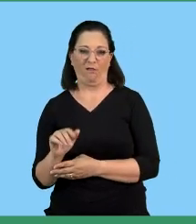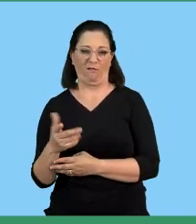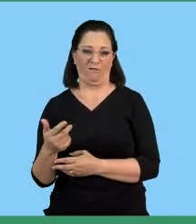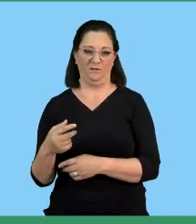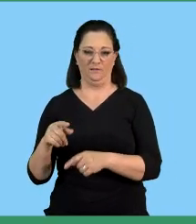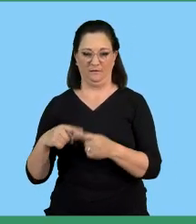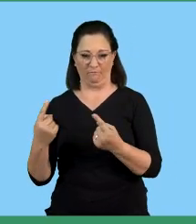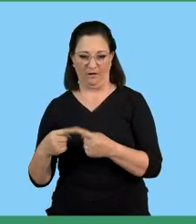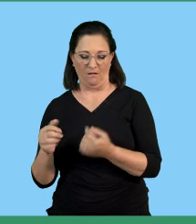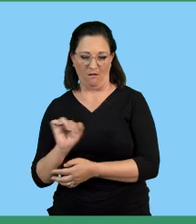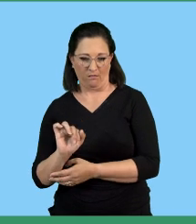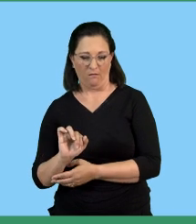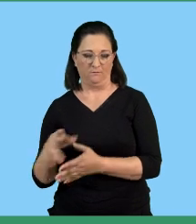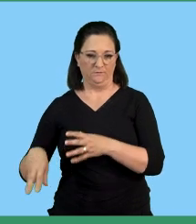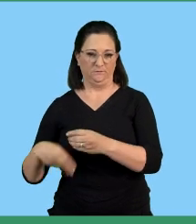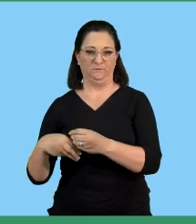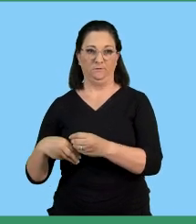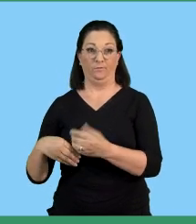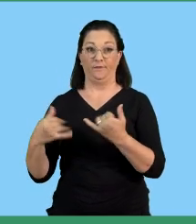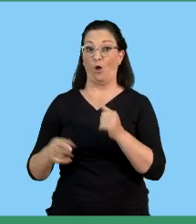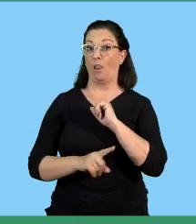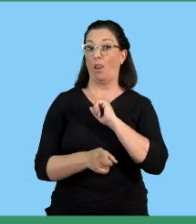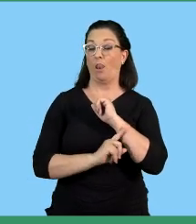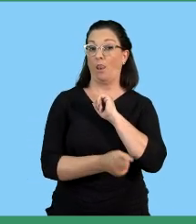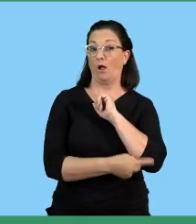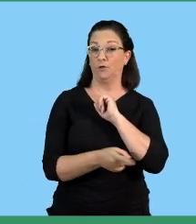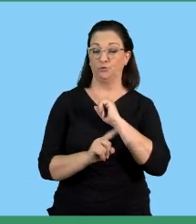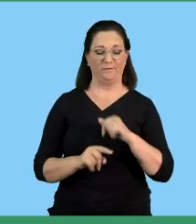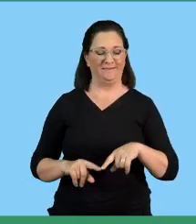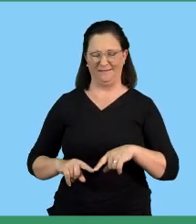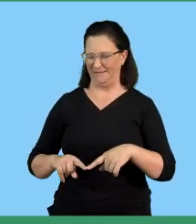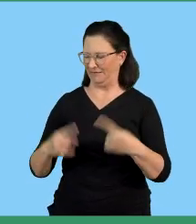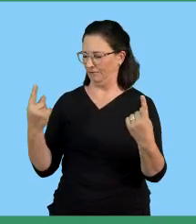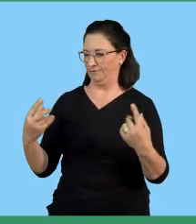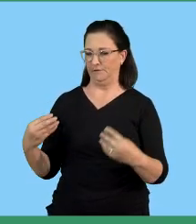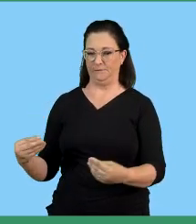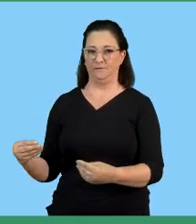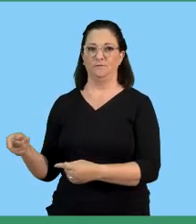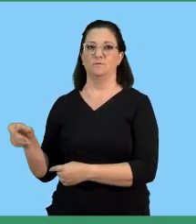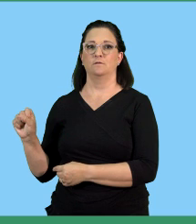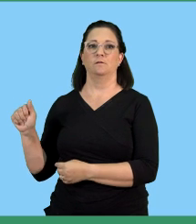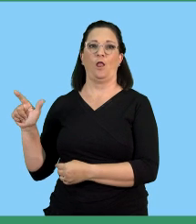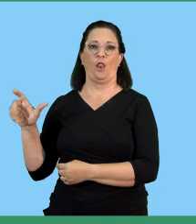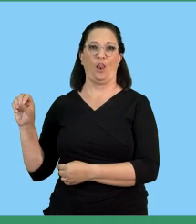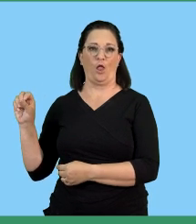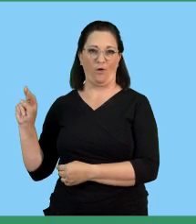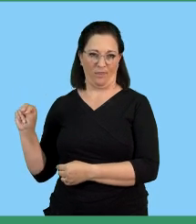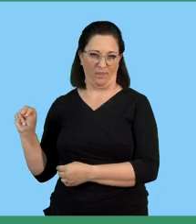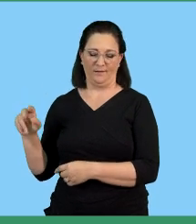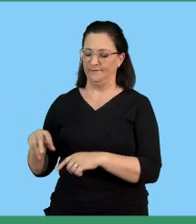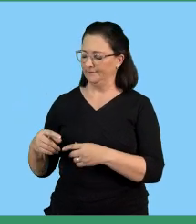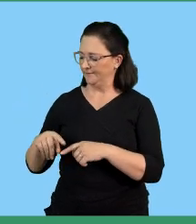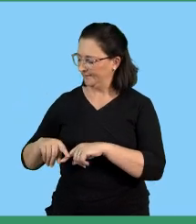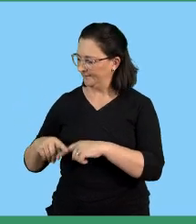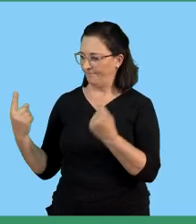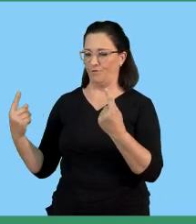like luxurious cars. We are offering that. And then the last one is a different business, totally different, which is a salon. So it's